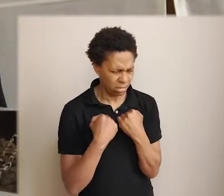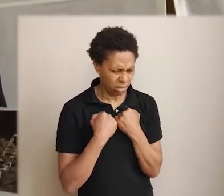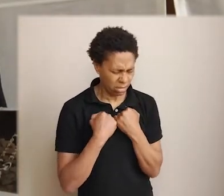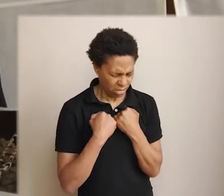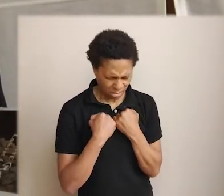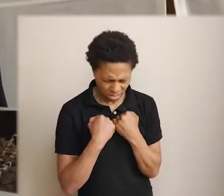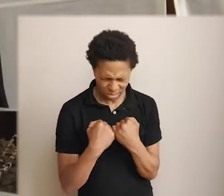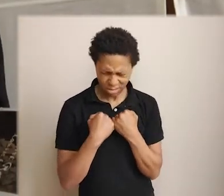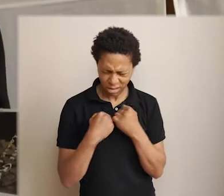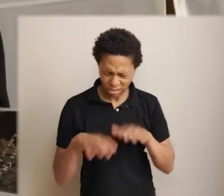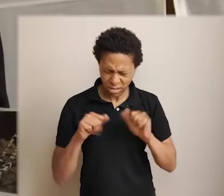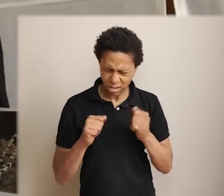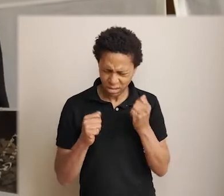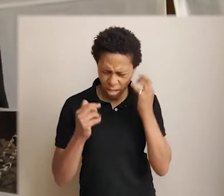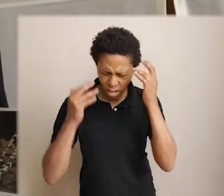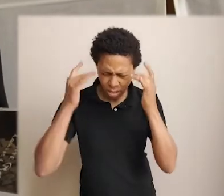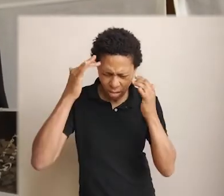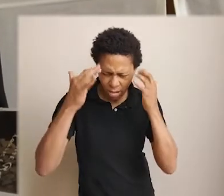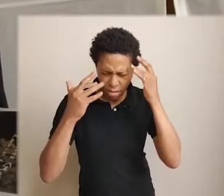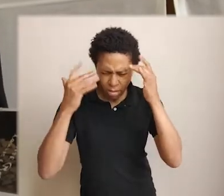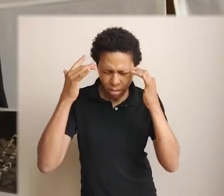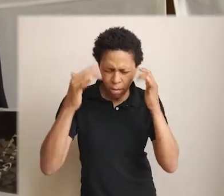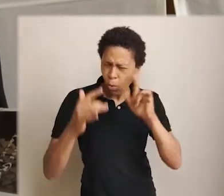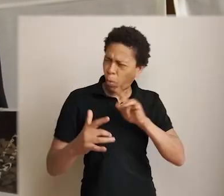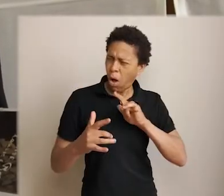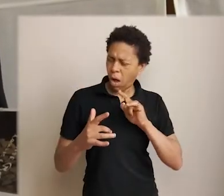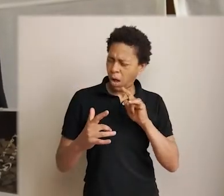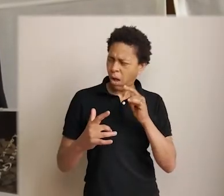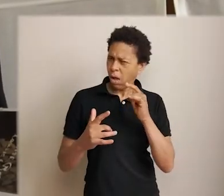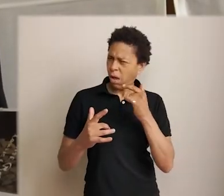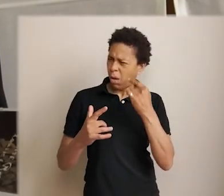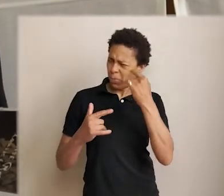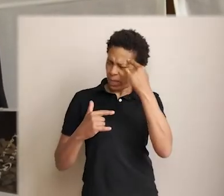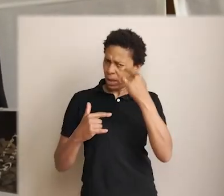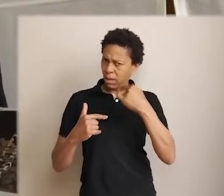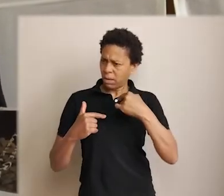began in my head, why do I feel like this? Why do I question whether I'm a full boy?